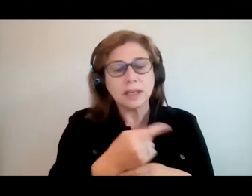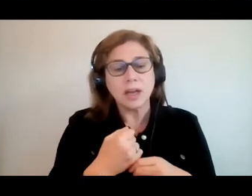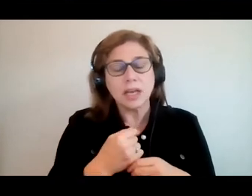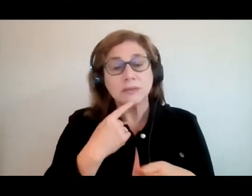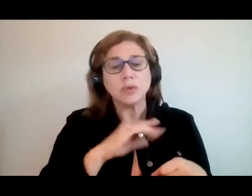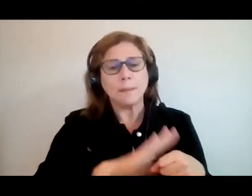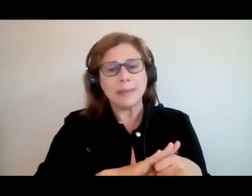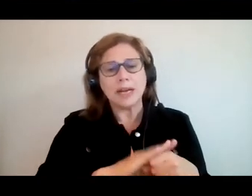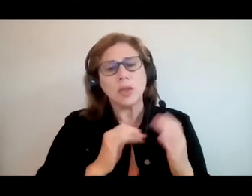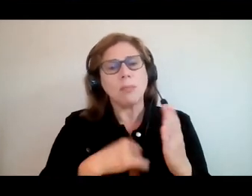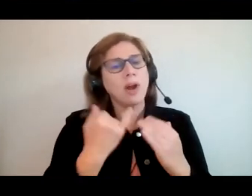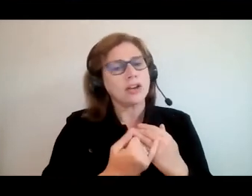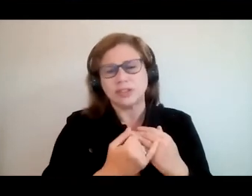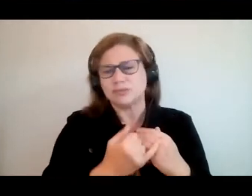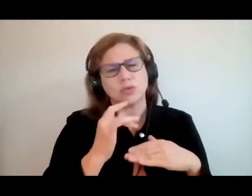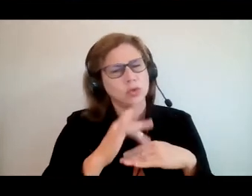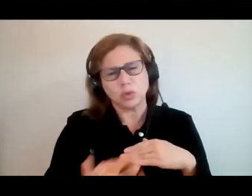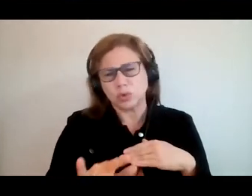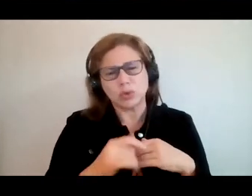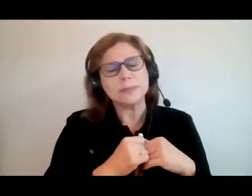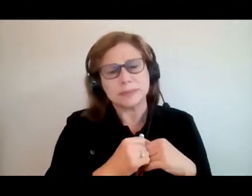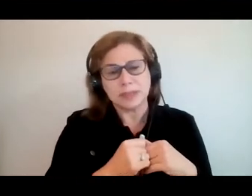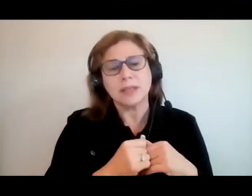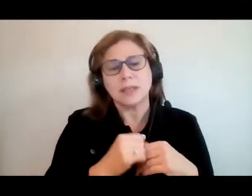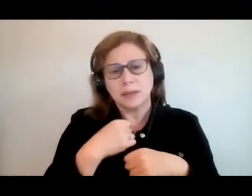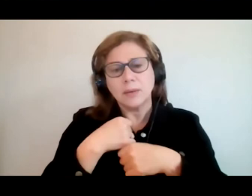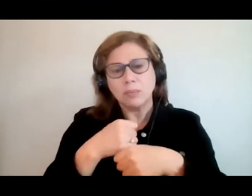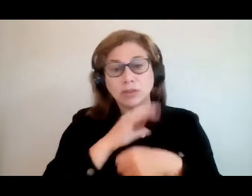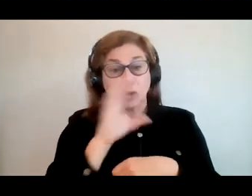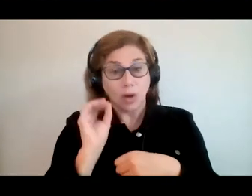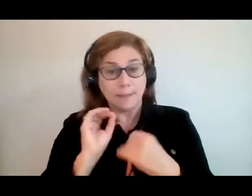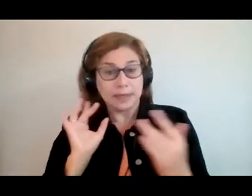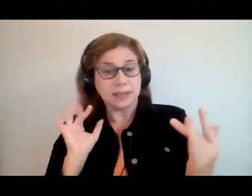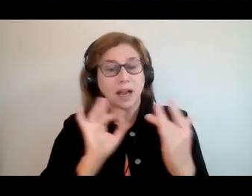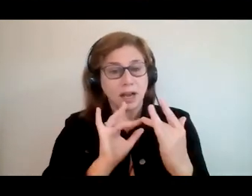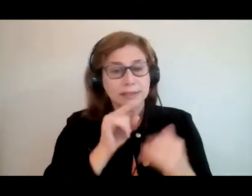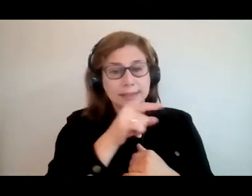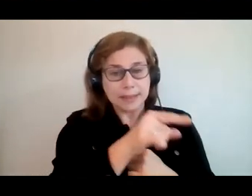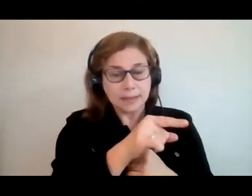committed to the project from very early on. The production company had reached out to Billy